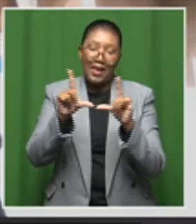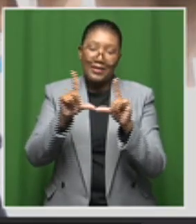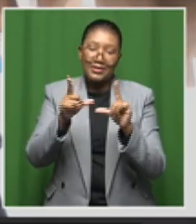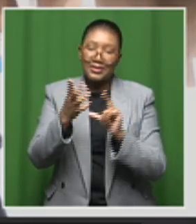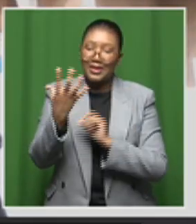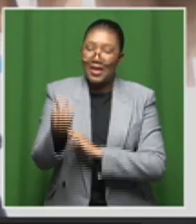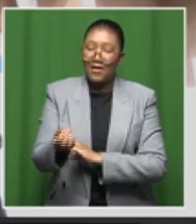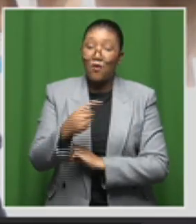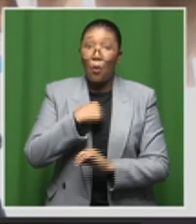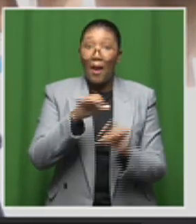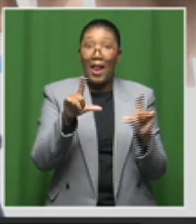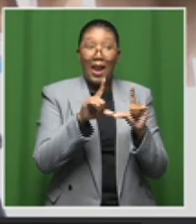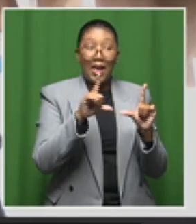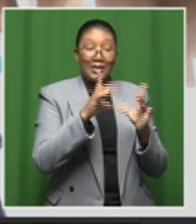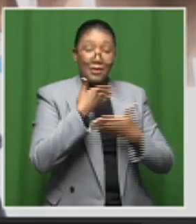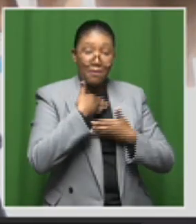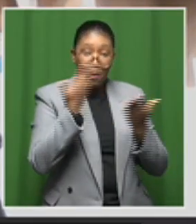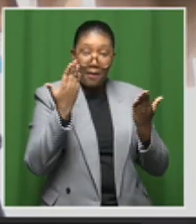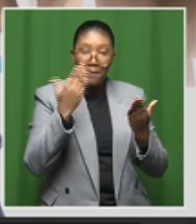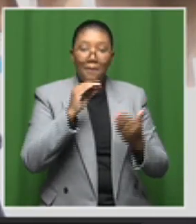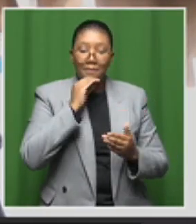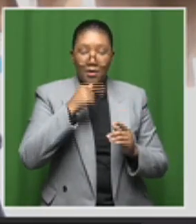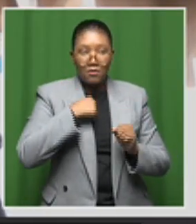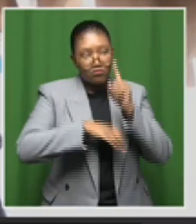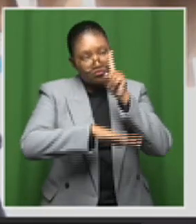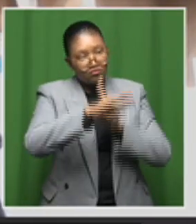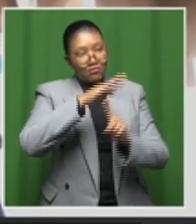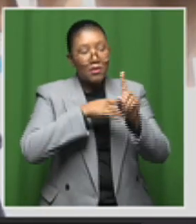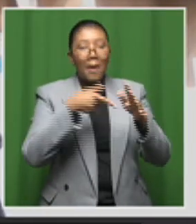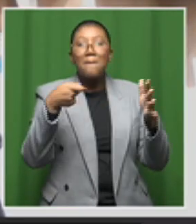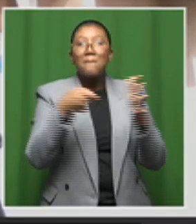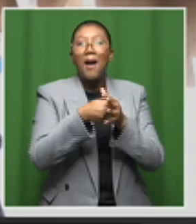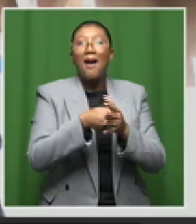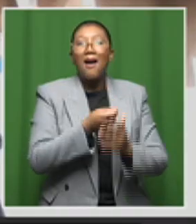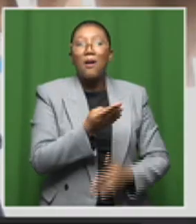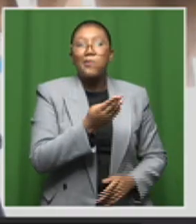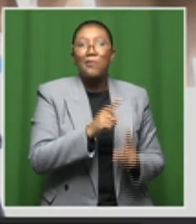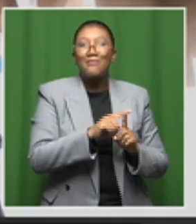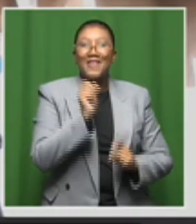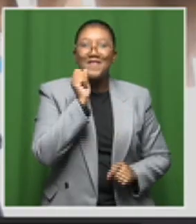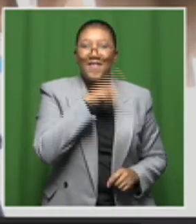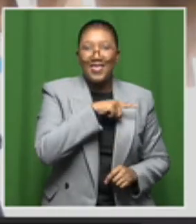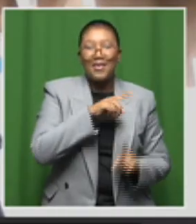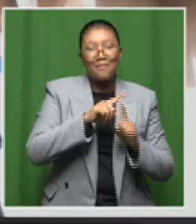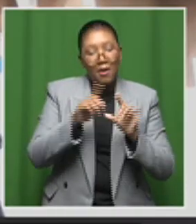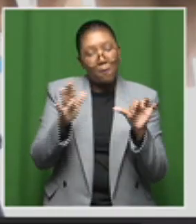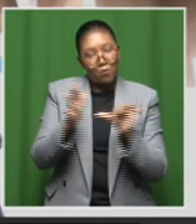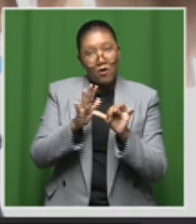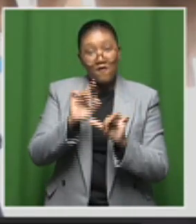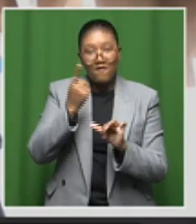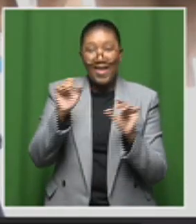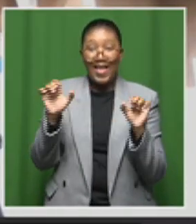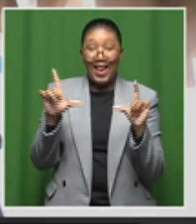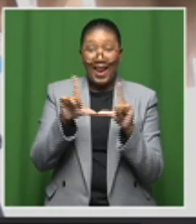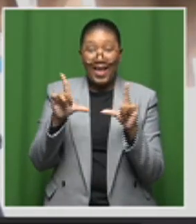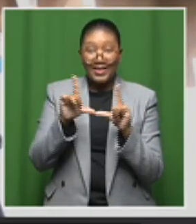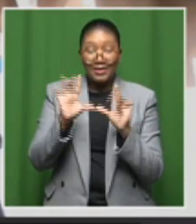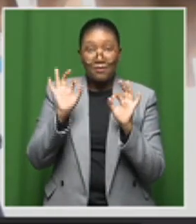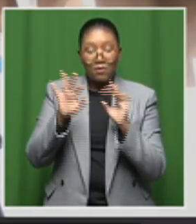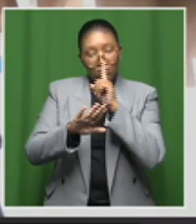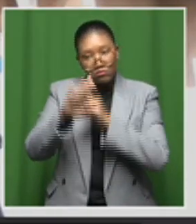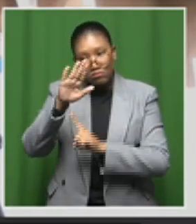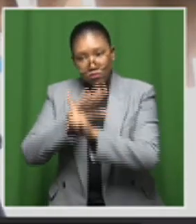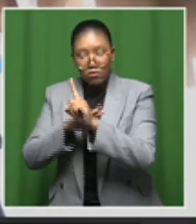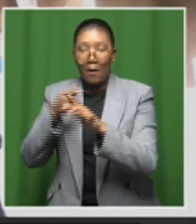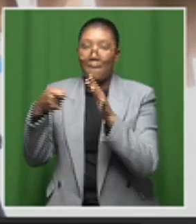does compromise you as an individual. So that's one of the critical elements. The second is if you pick up anything that does